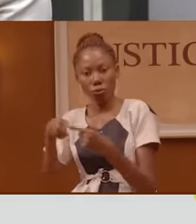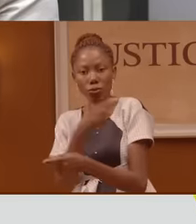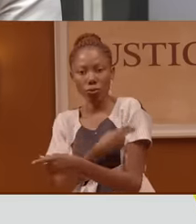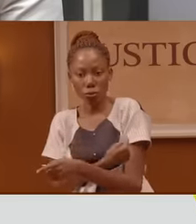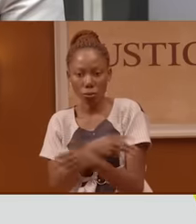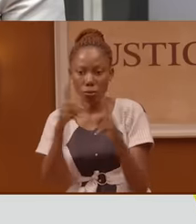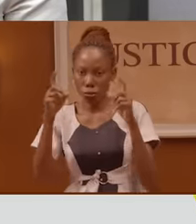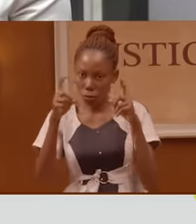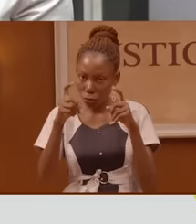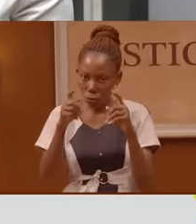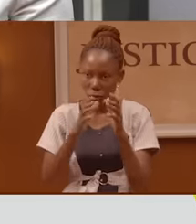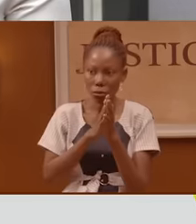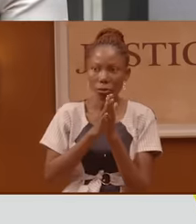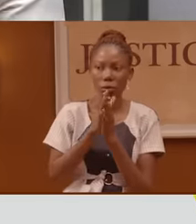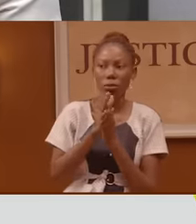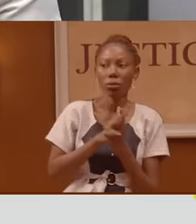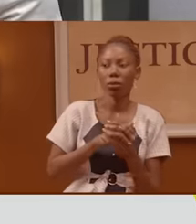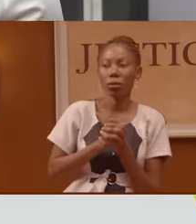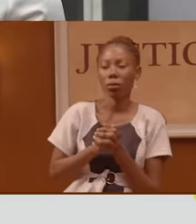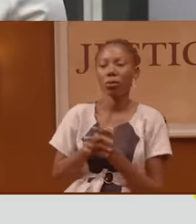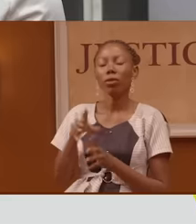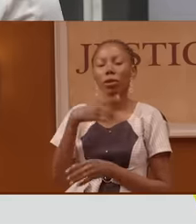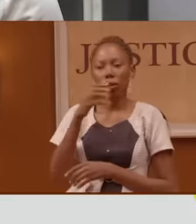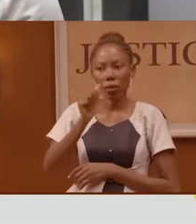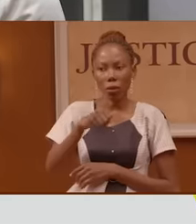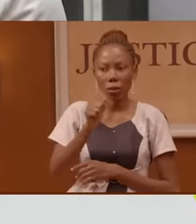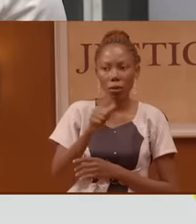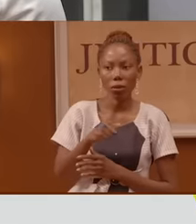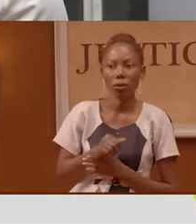the laboratory, I went to confirm. I said, yes, I'm